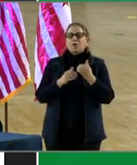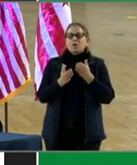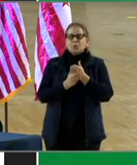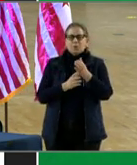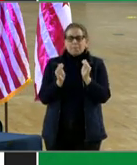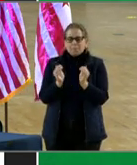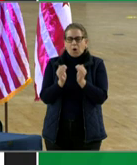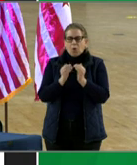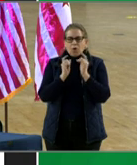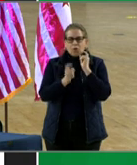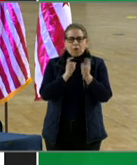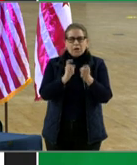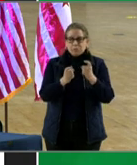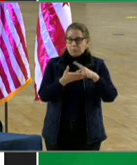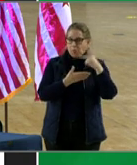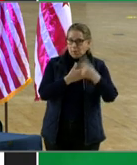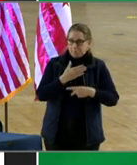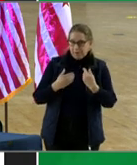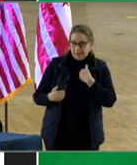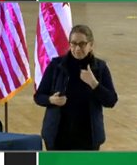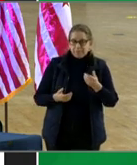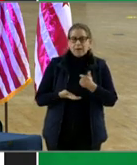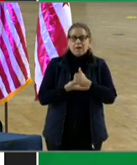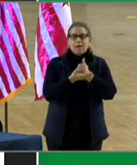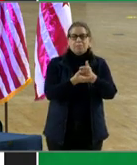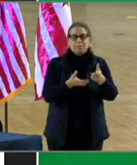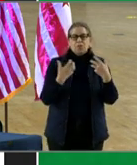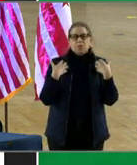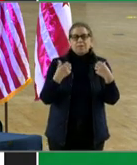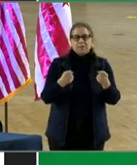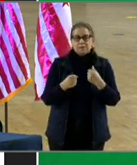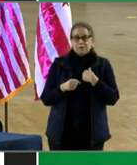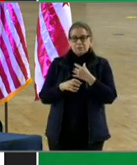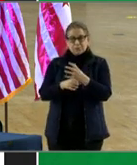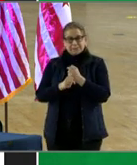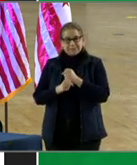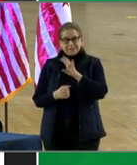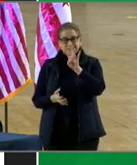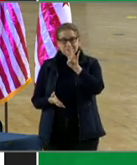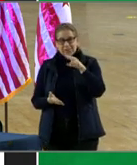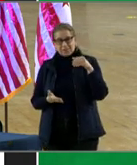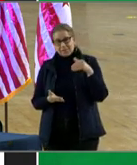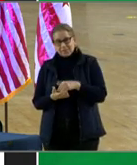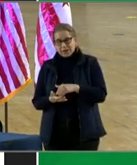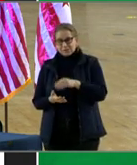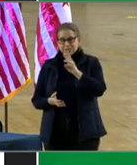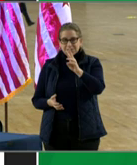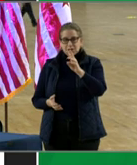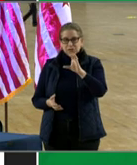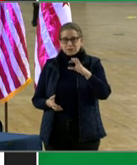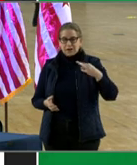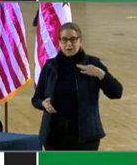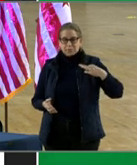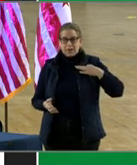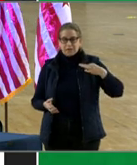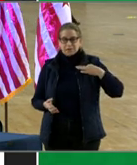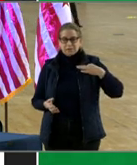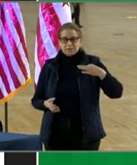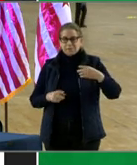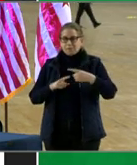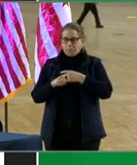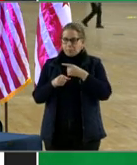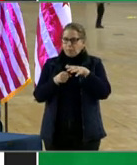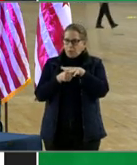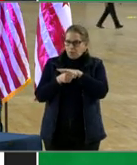a half, we received 7,600 applications from local small businesses and